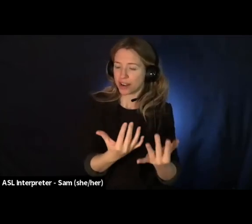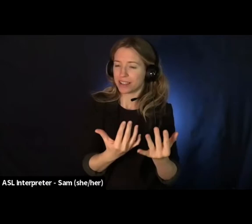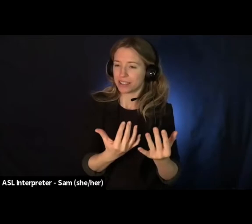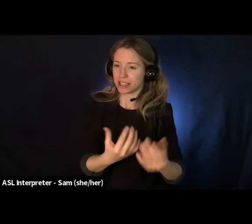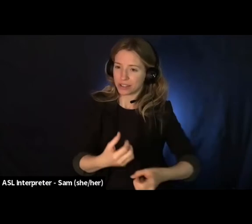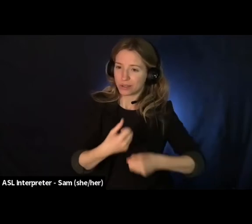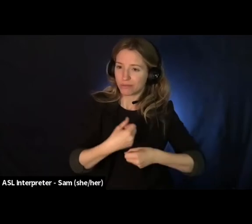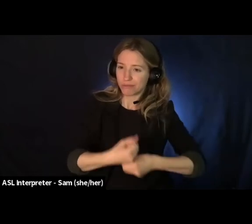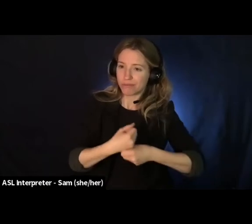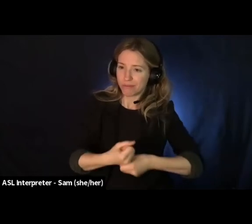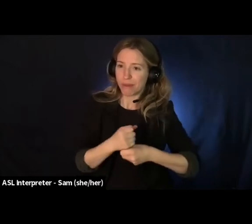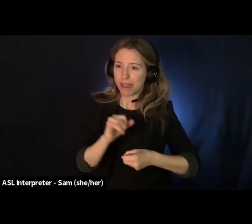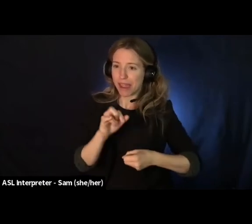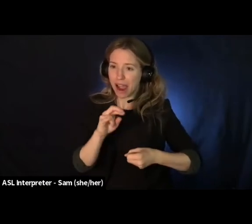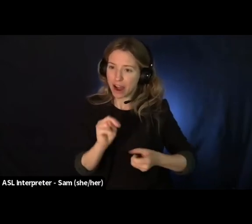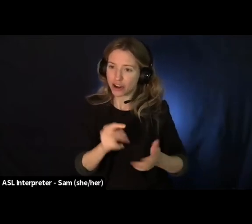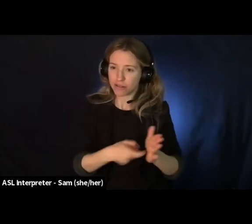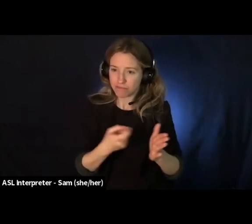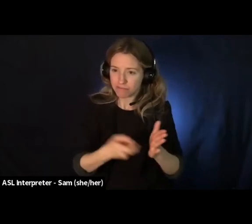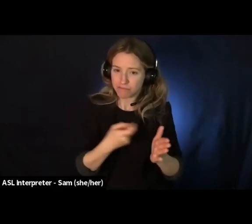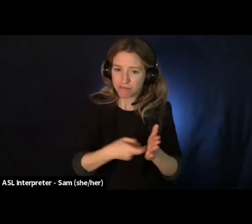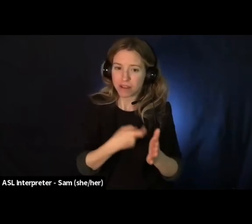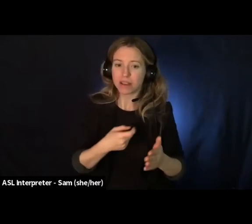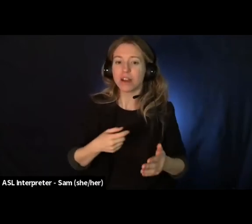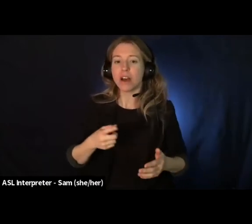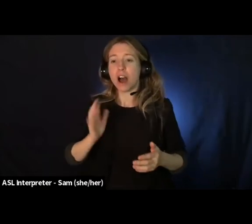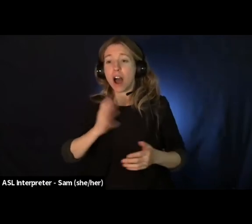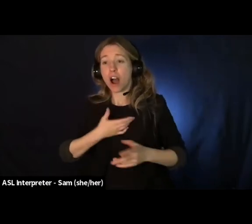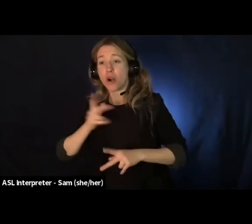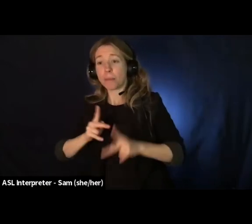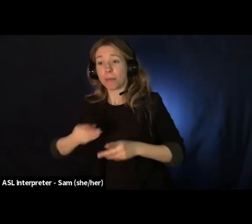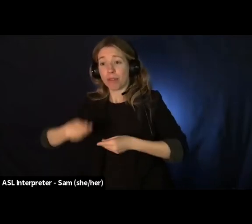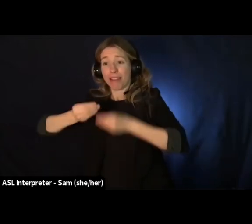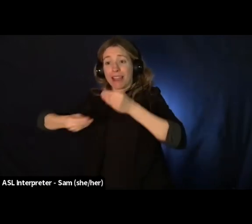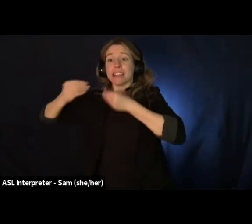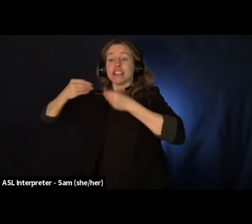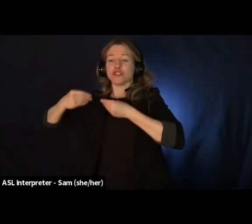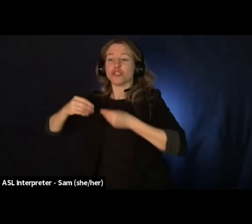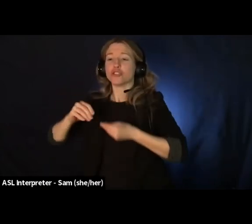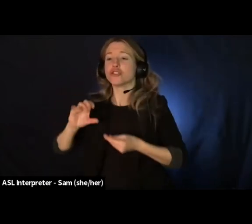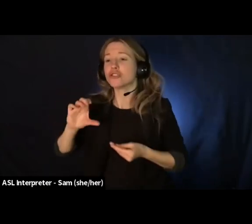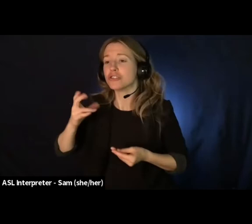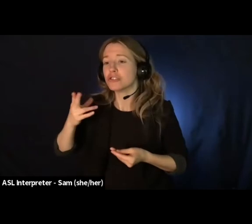creating charcoal for them to use for these furnaces.